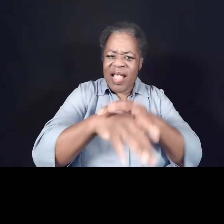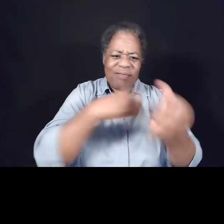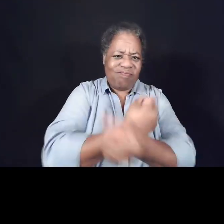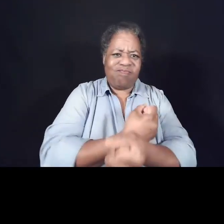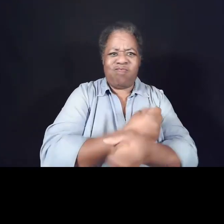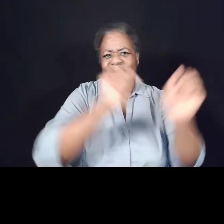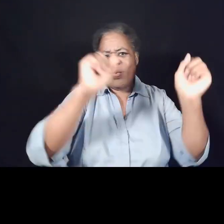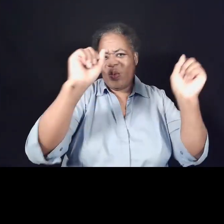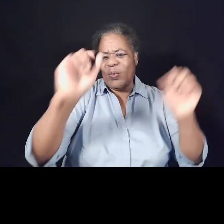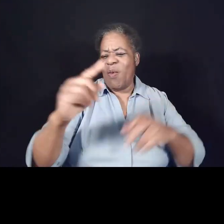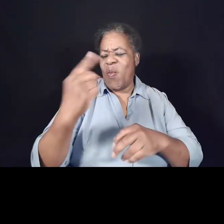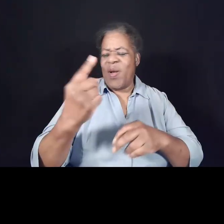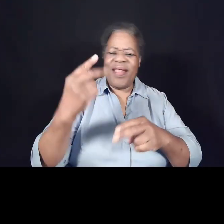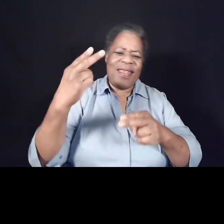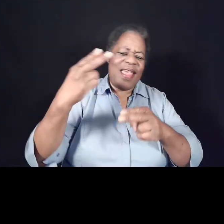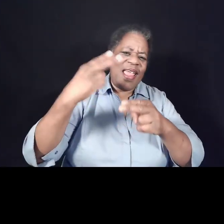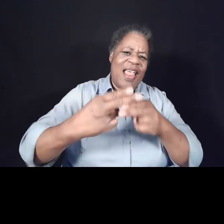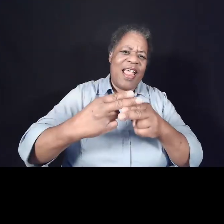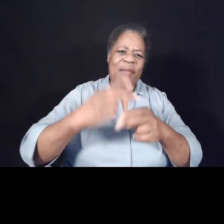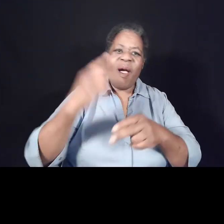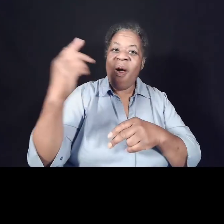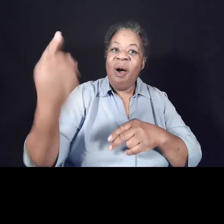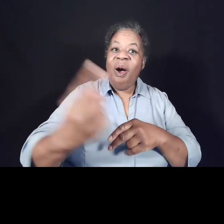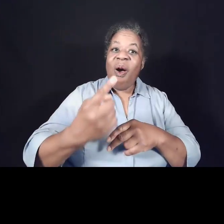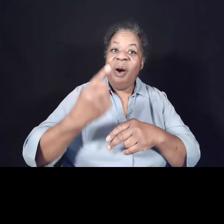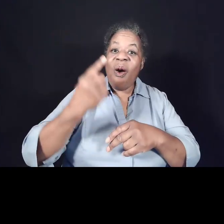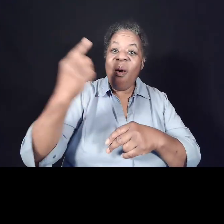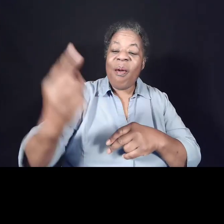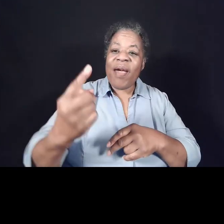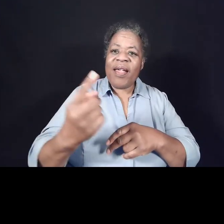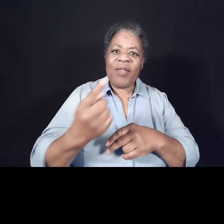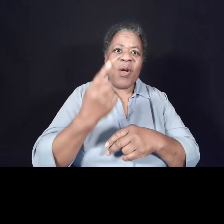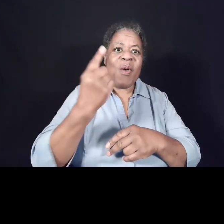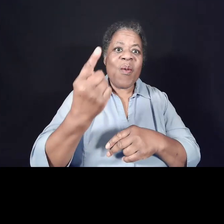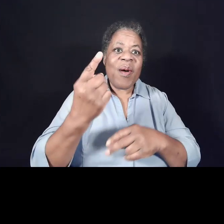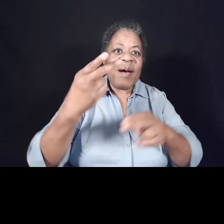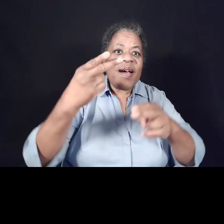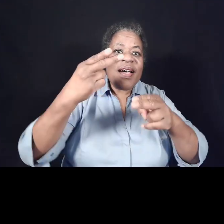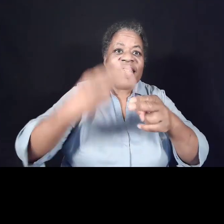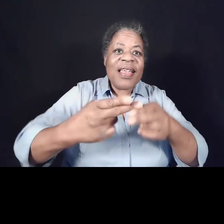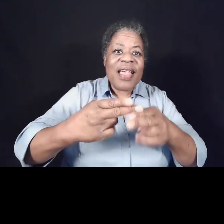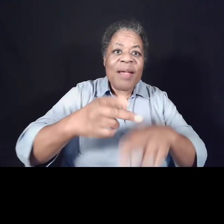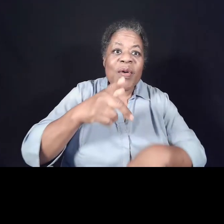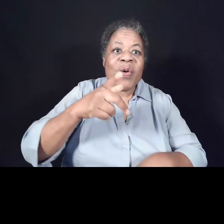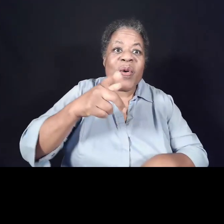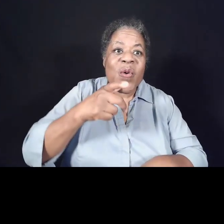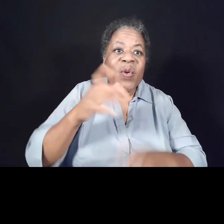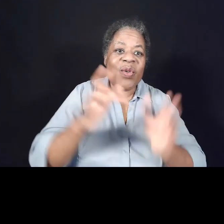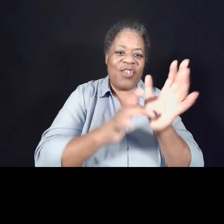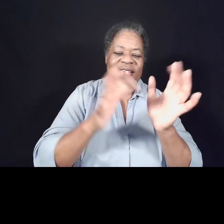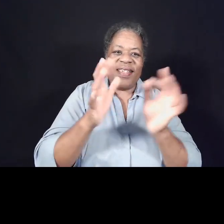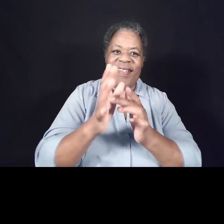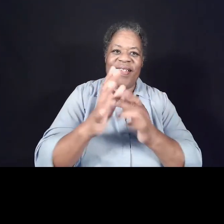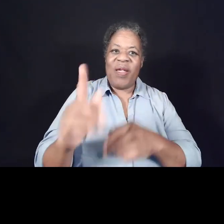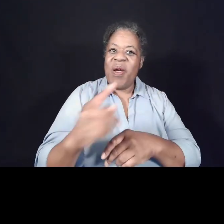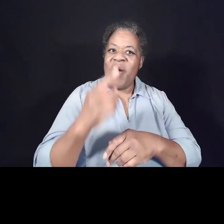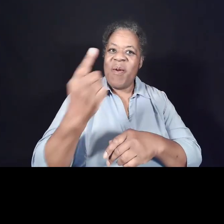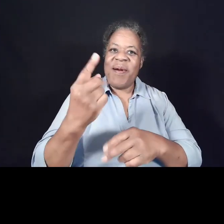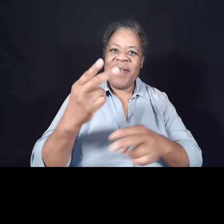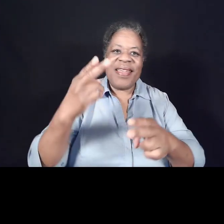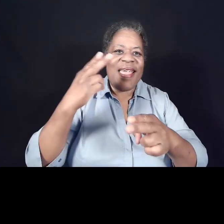name always. One name, Jesus. One